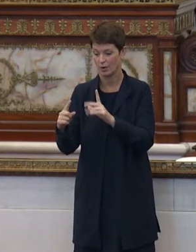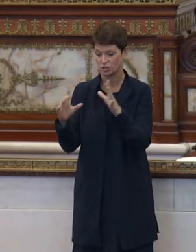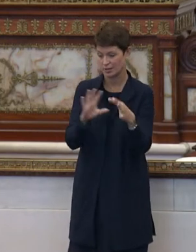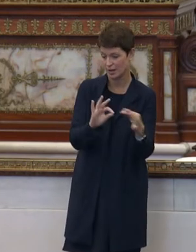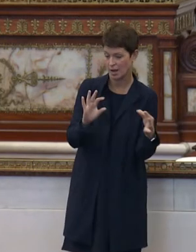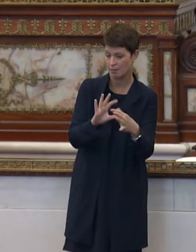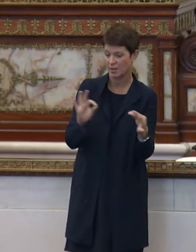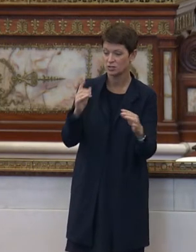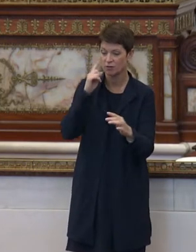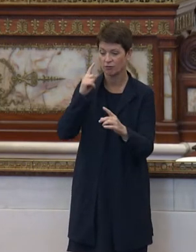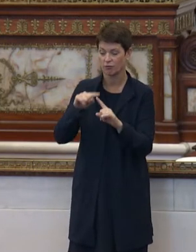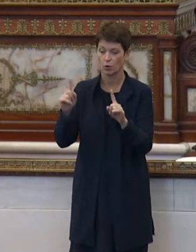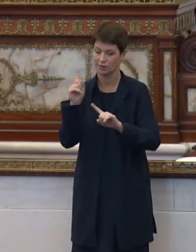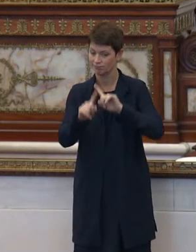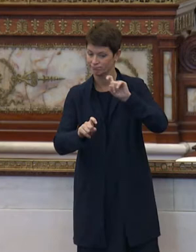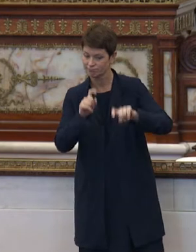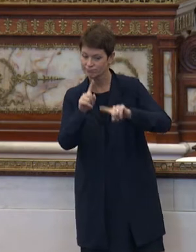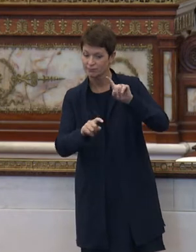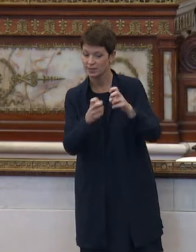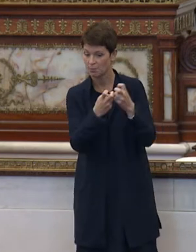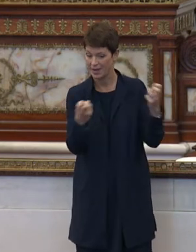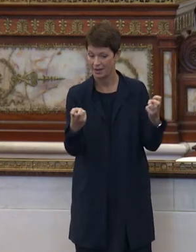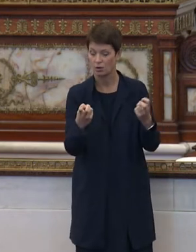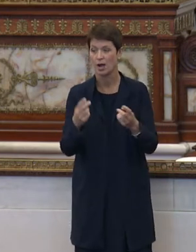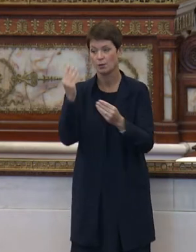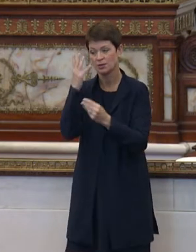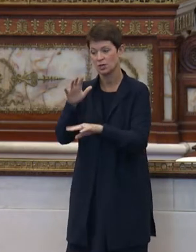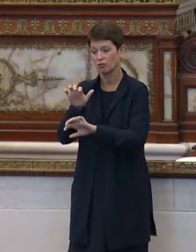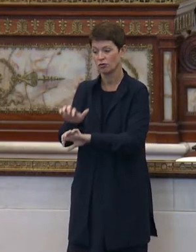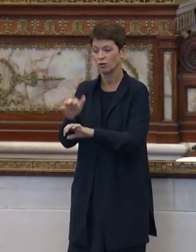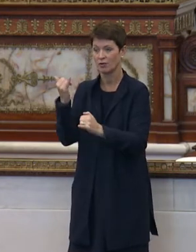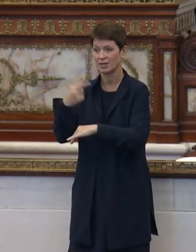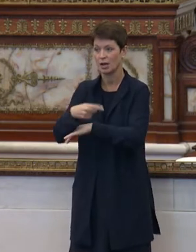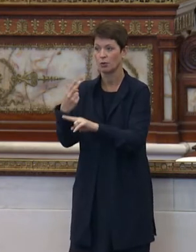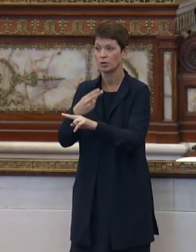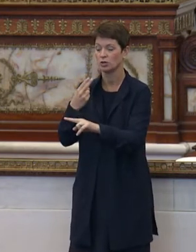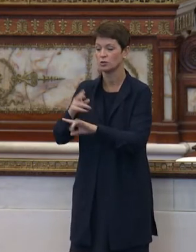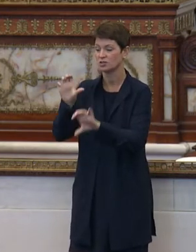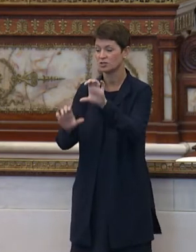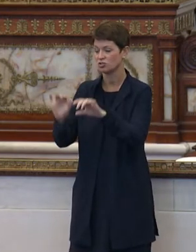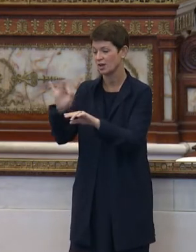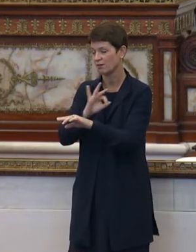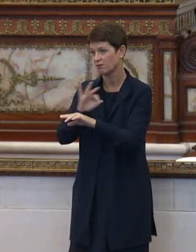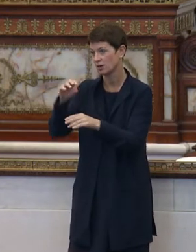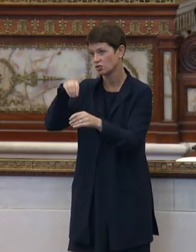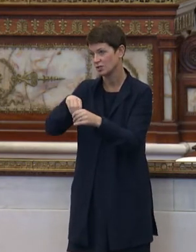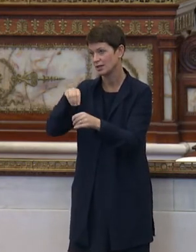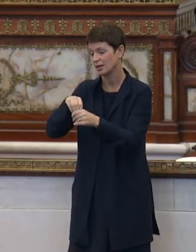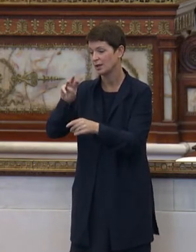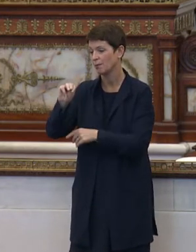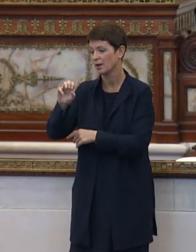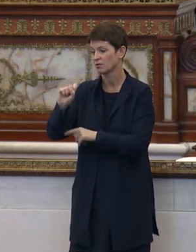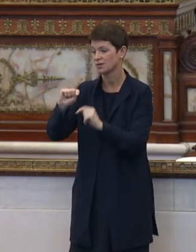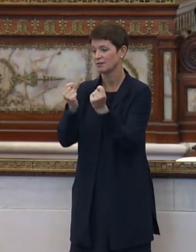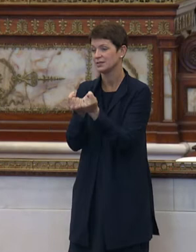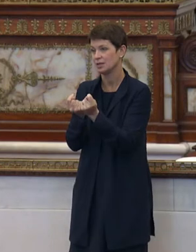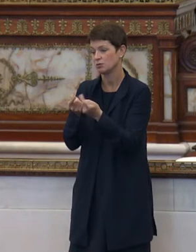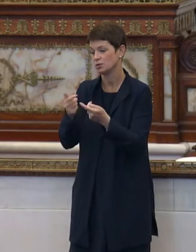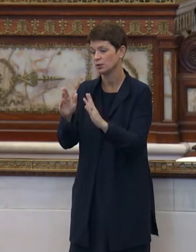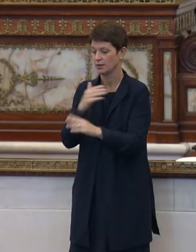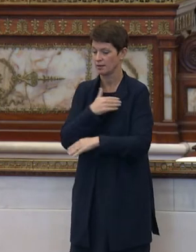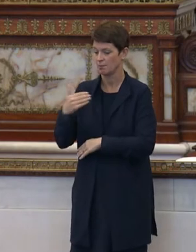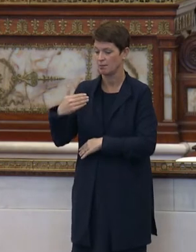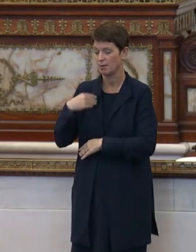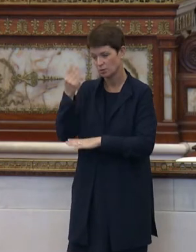that they have for witnesses, I will note for the record at this time that we will use the chat feature available in Microsoft Teams to allow